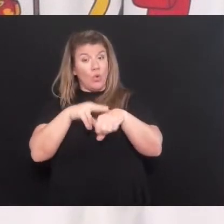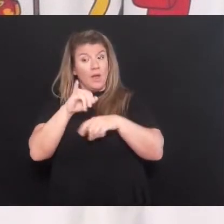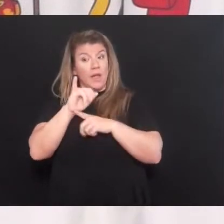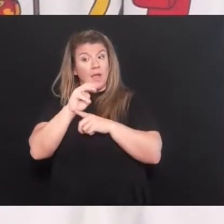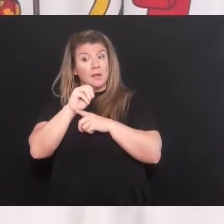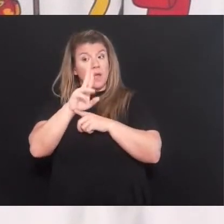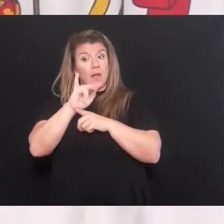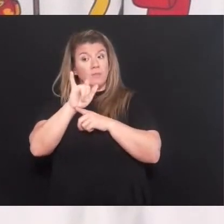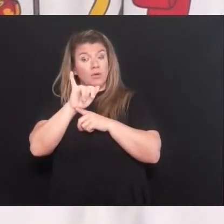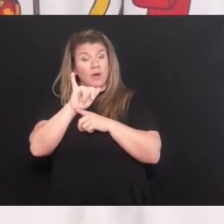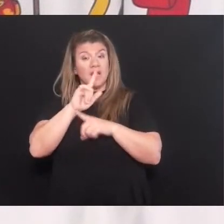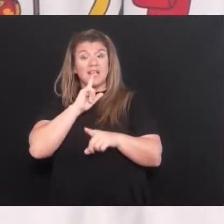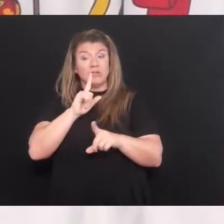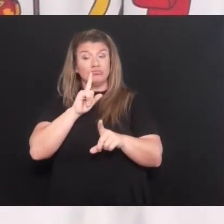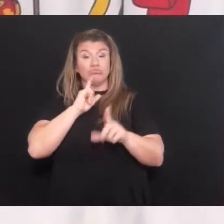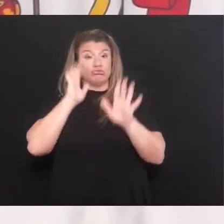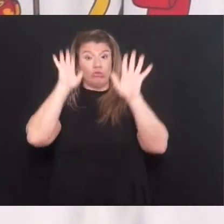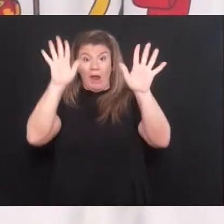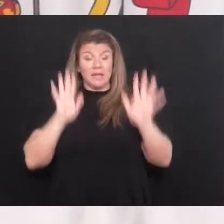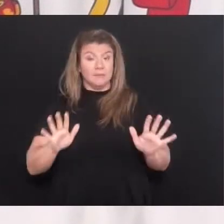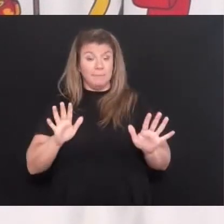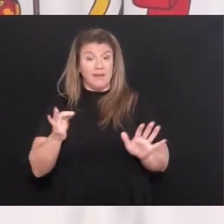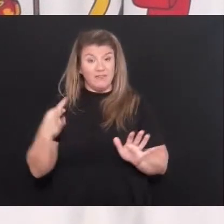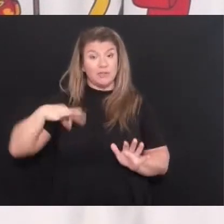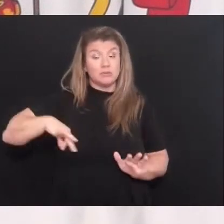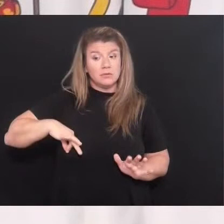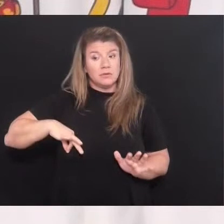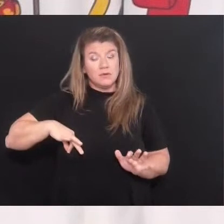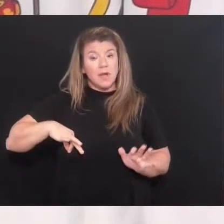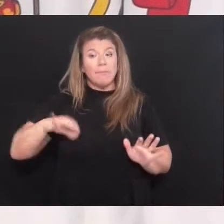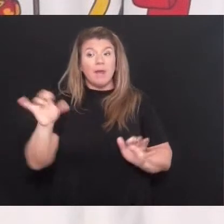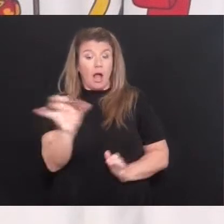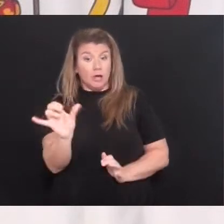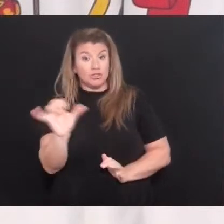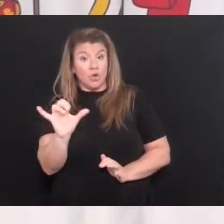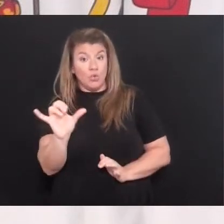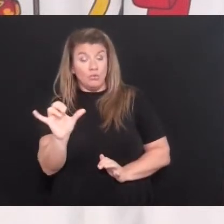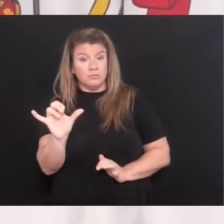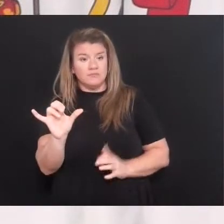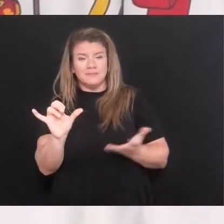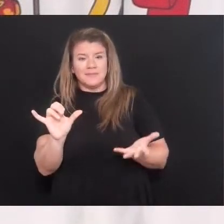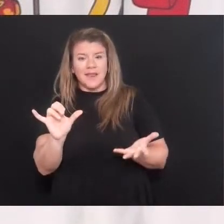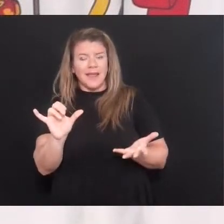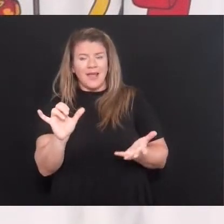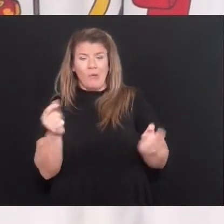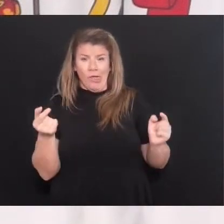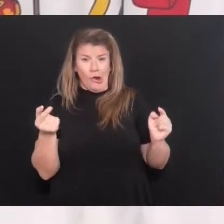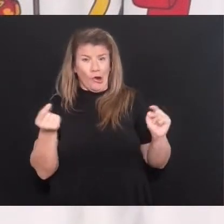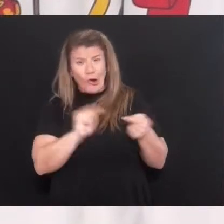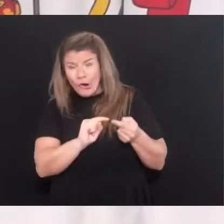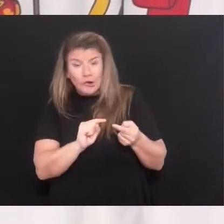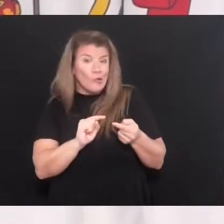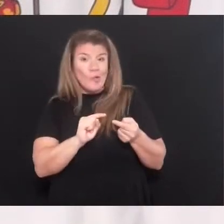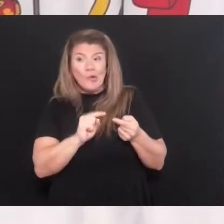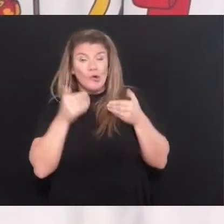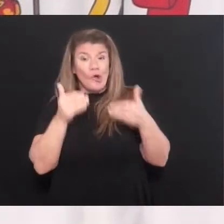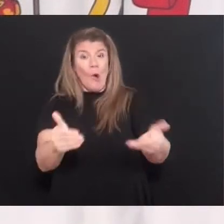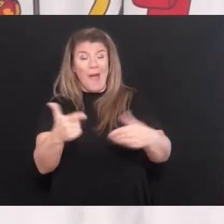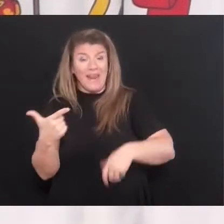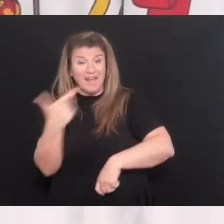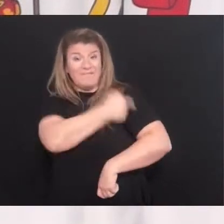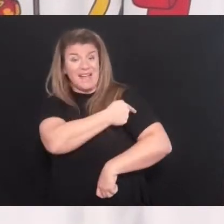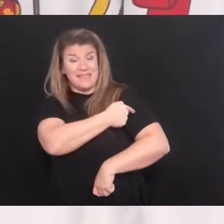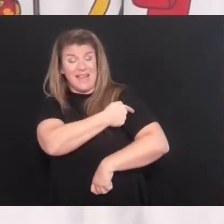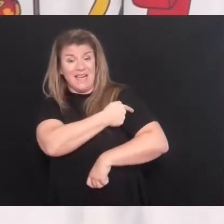is greatly beneficial, but at the same time, it is not going to hurt you in any way to go ahead and